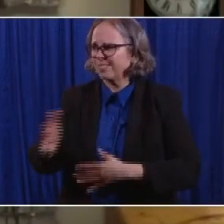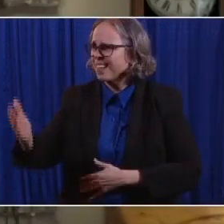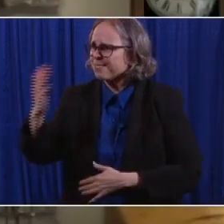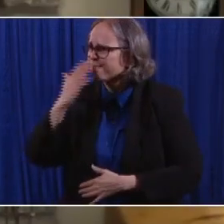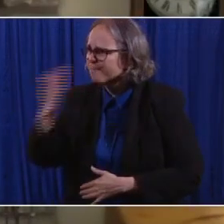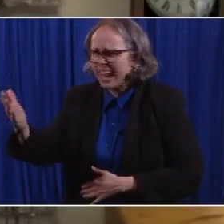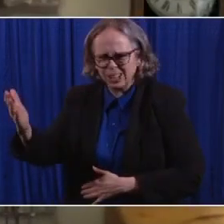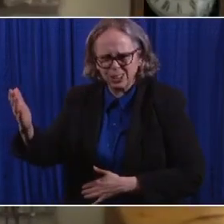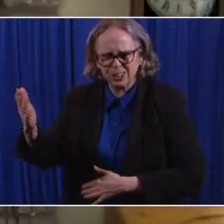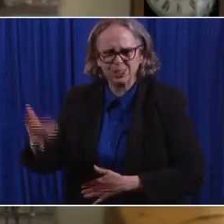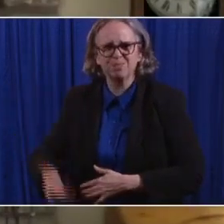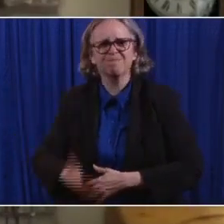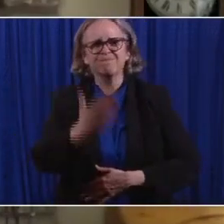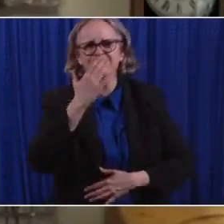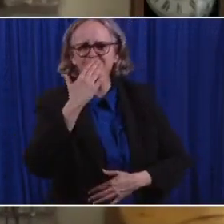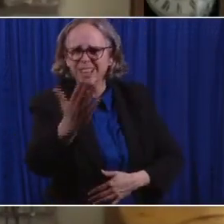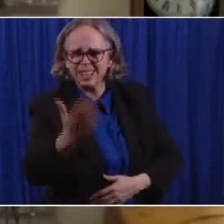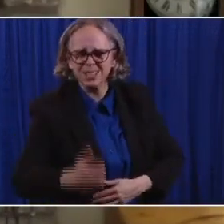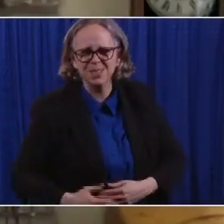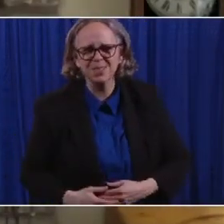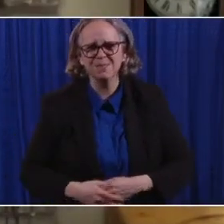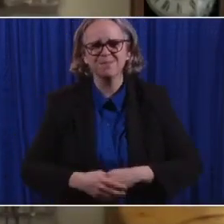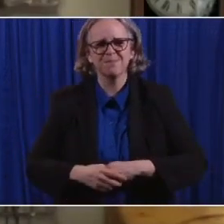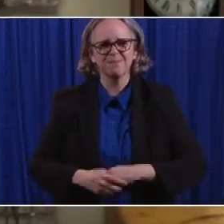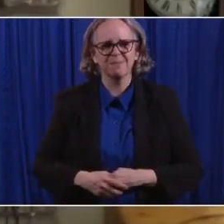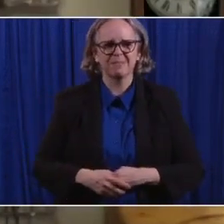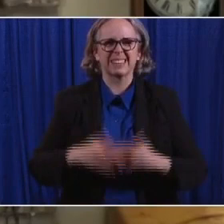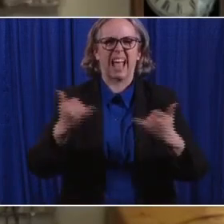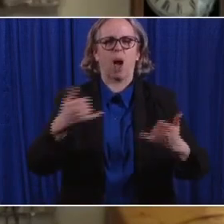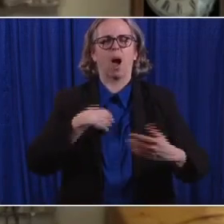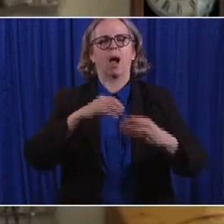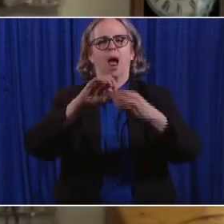Eric, let's go look at the data for the day.